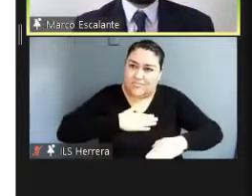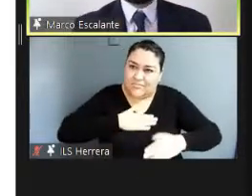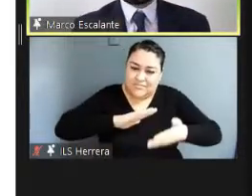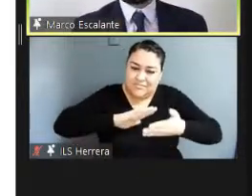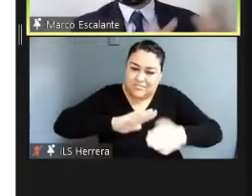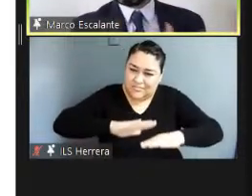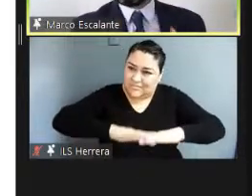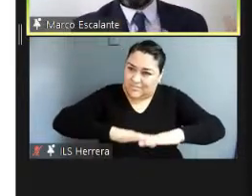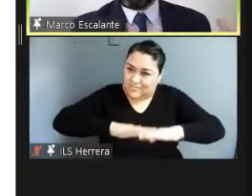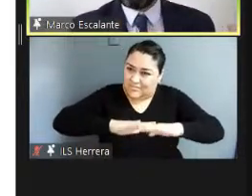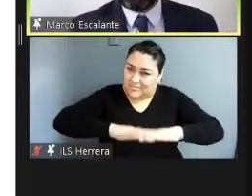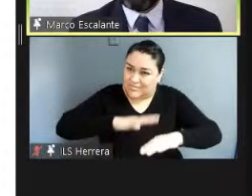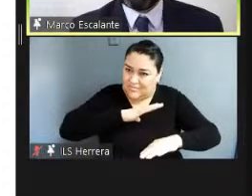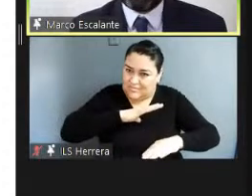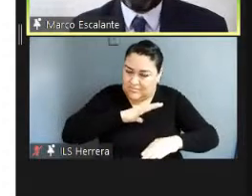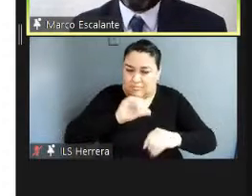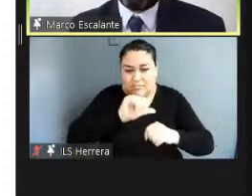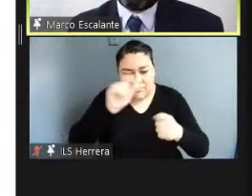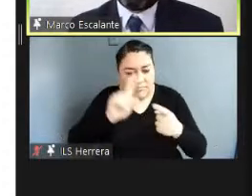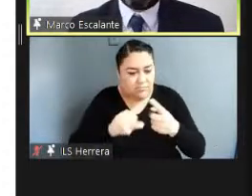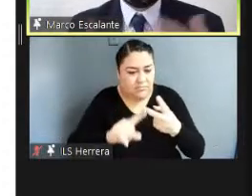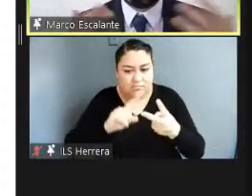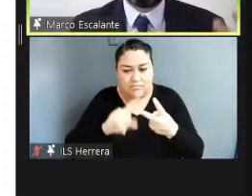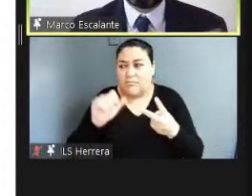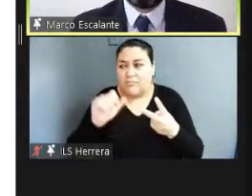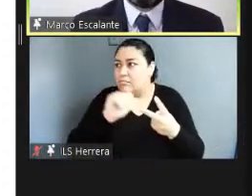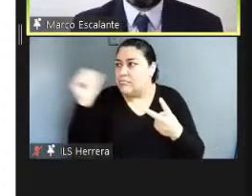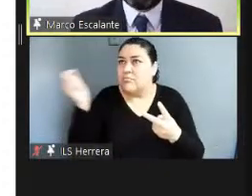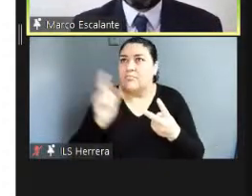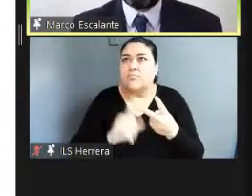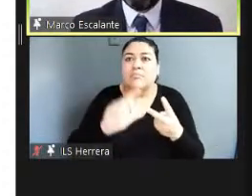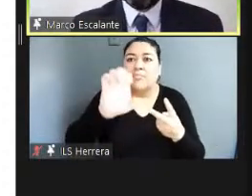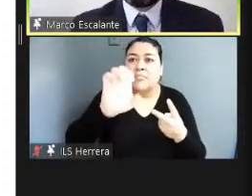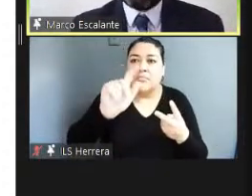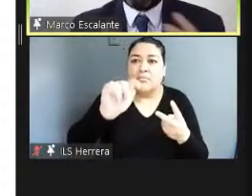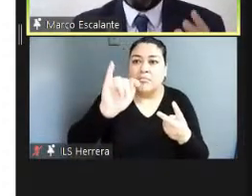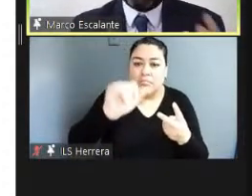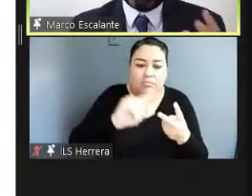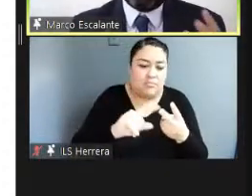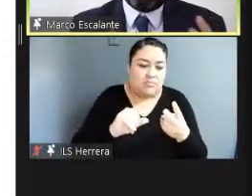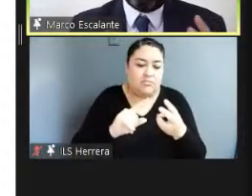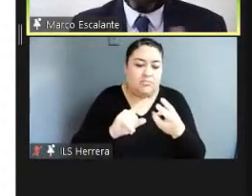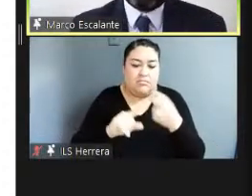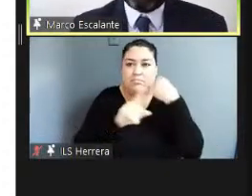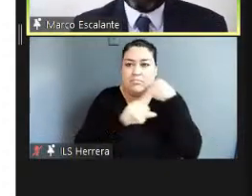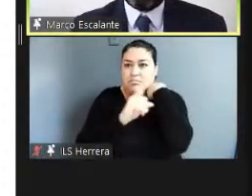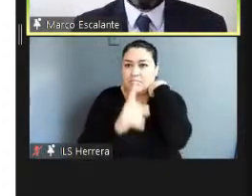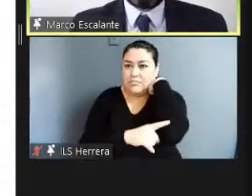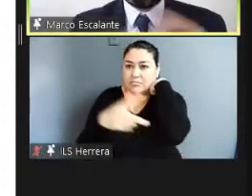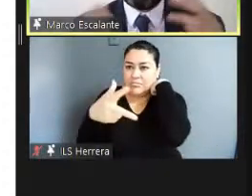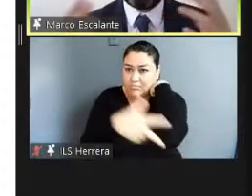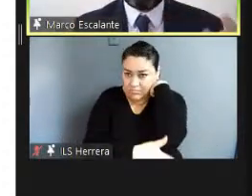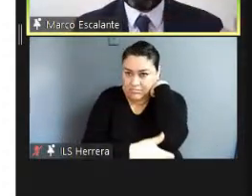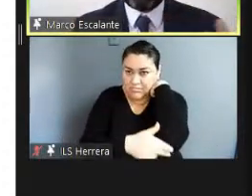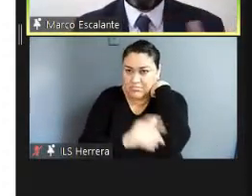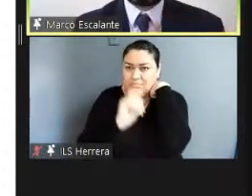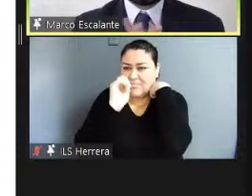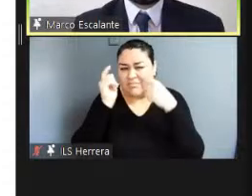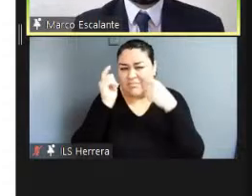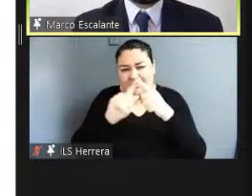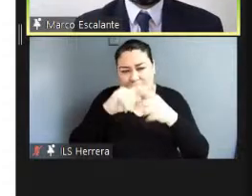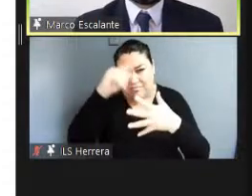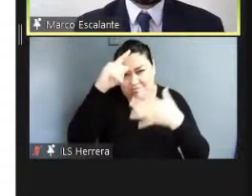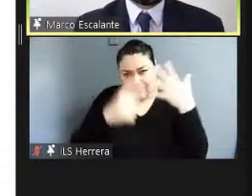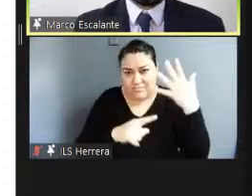capability for instance, resuscitation of a neonate or things that have to do with